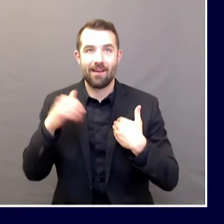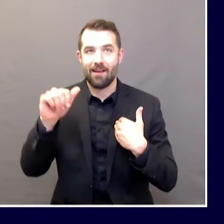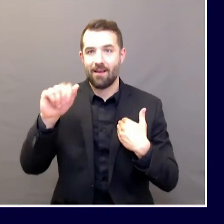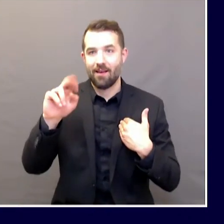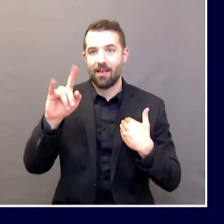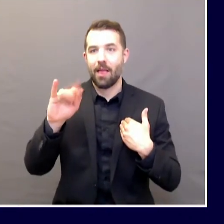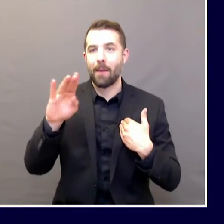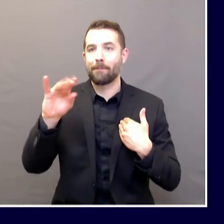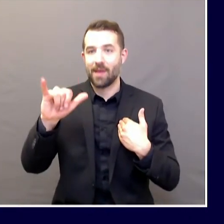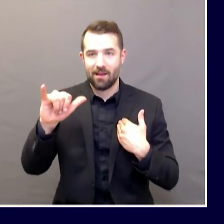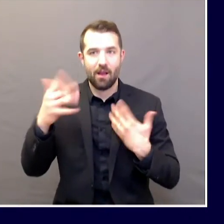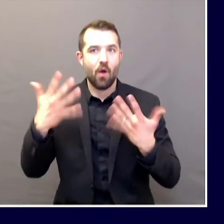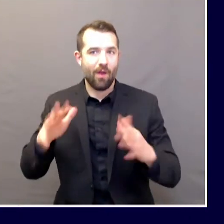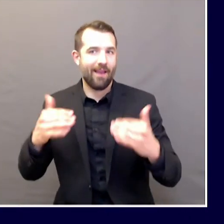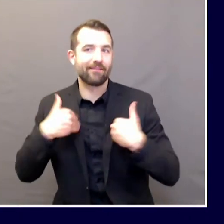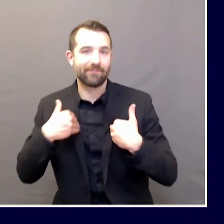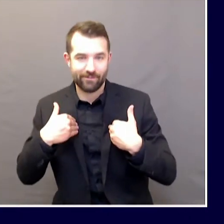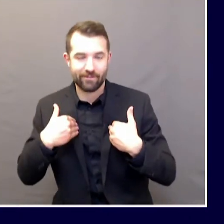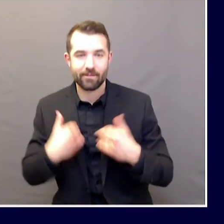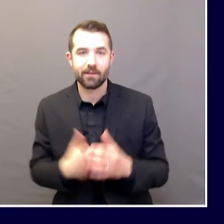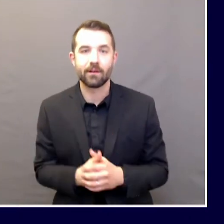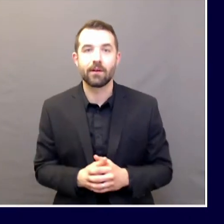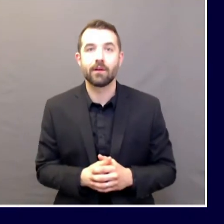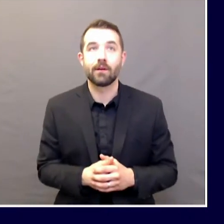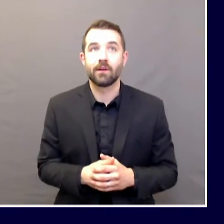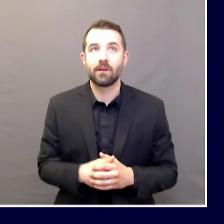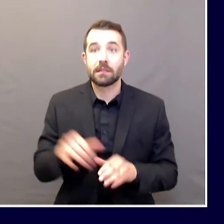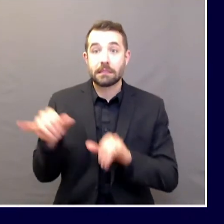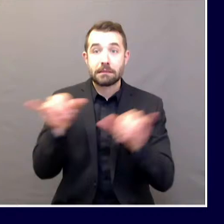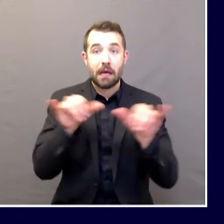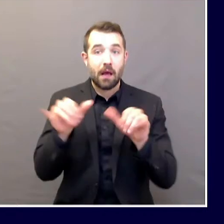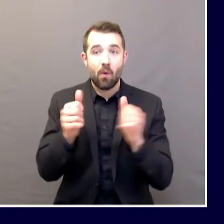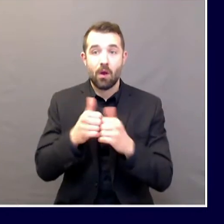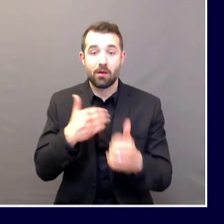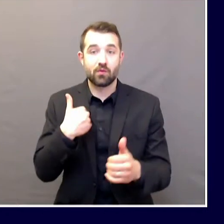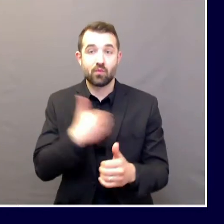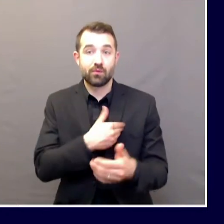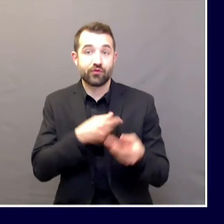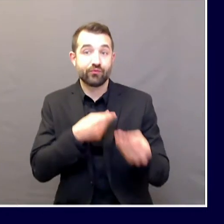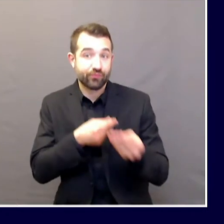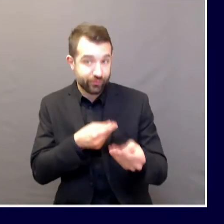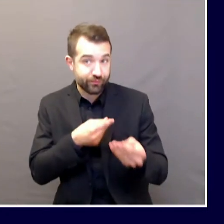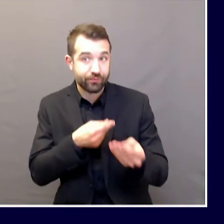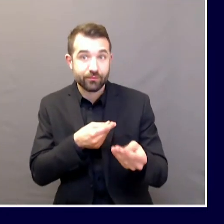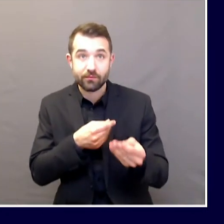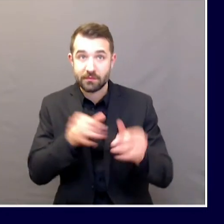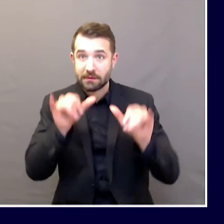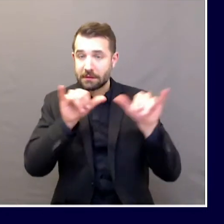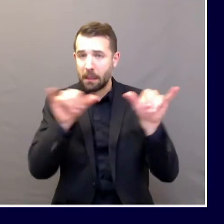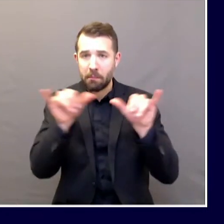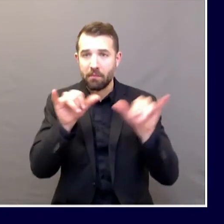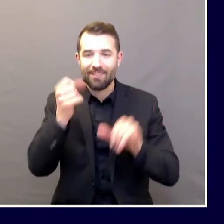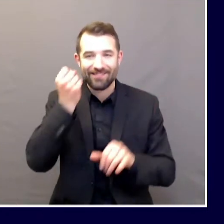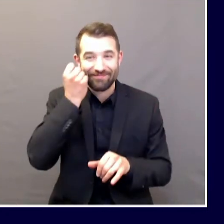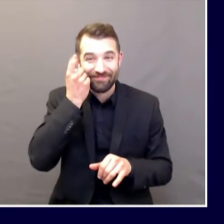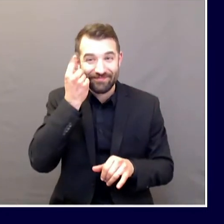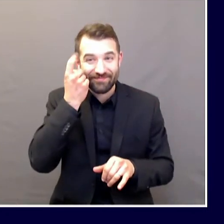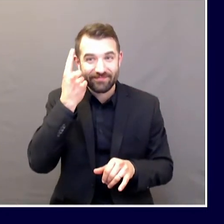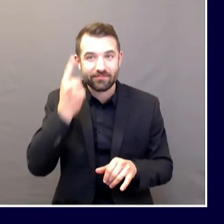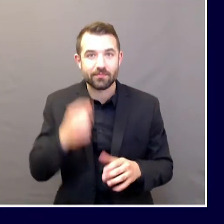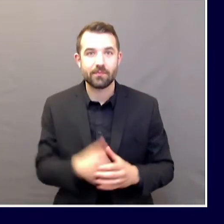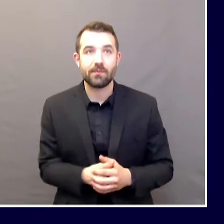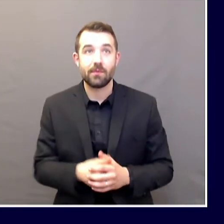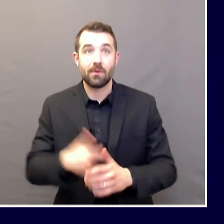the US CDC is that although the vaccine was not specifically tested in pregnant women because of